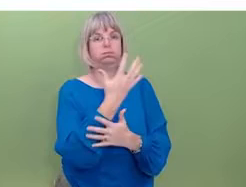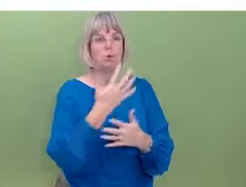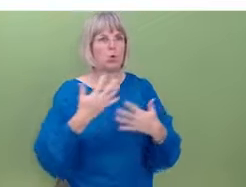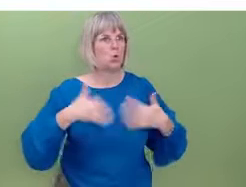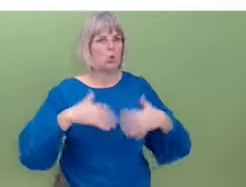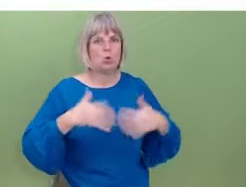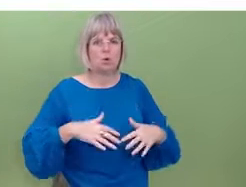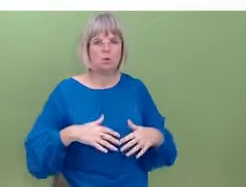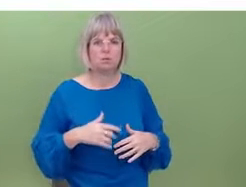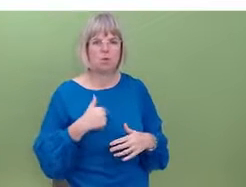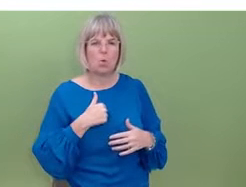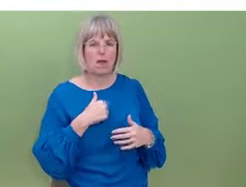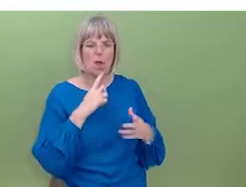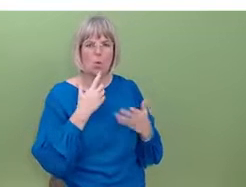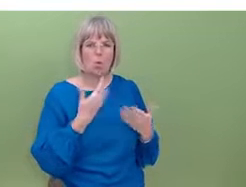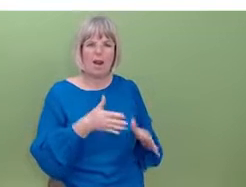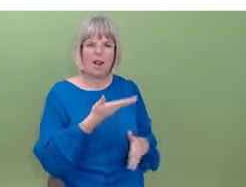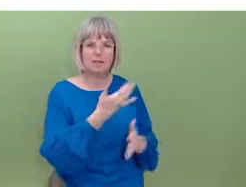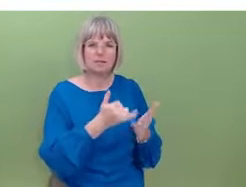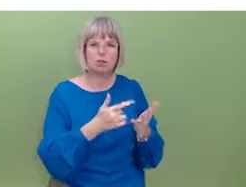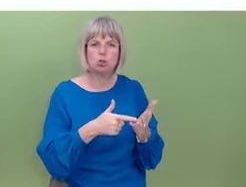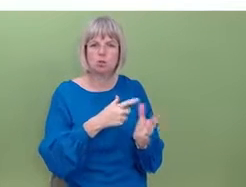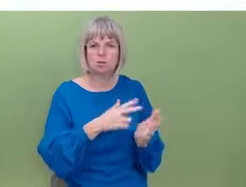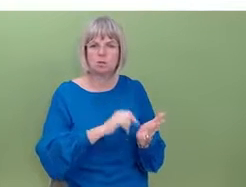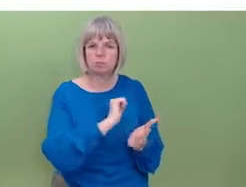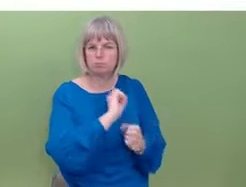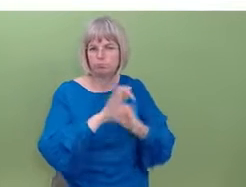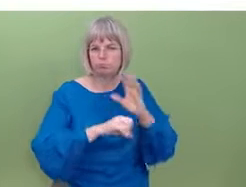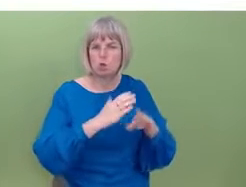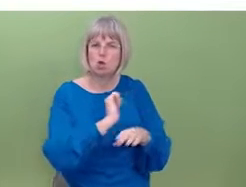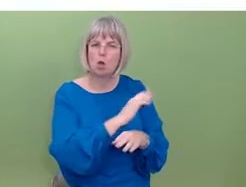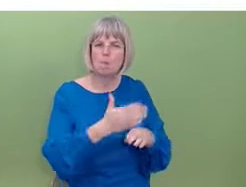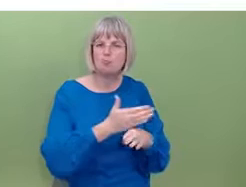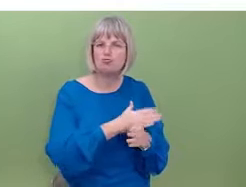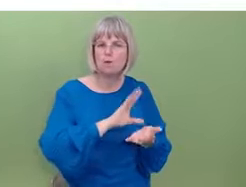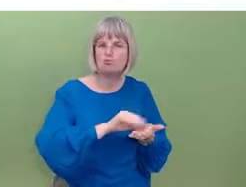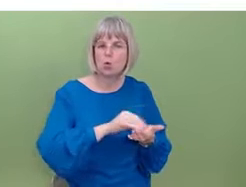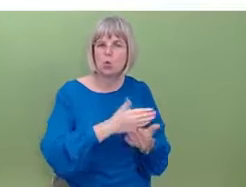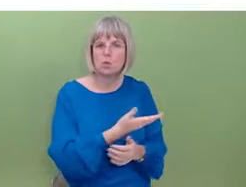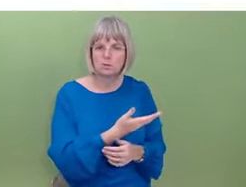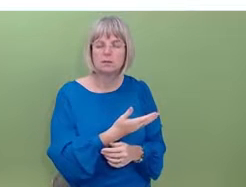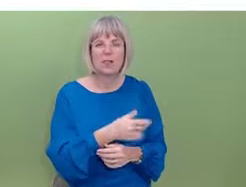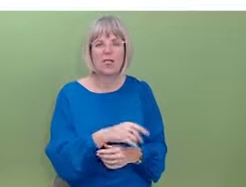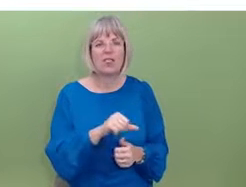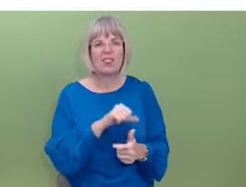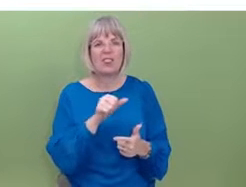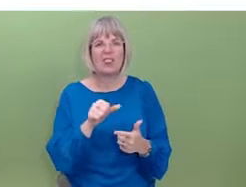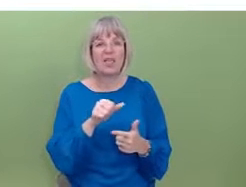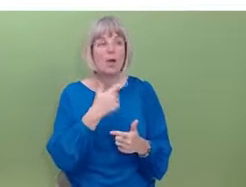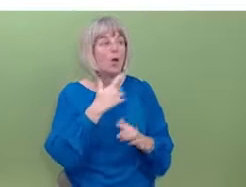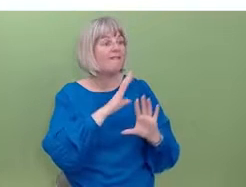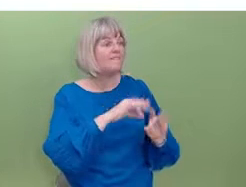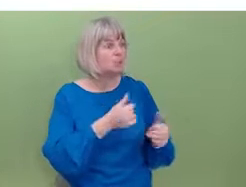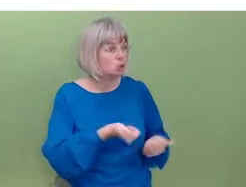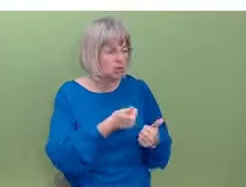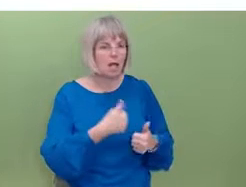talk in a moment for her pre-record, and then I'll just close up by talking to you about some of the other advantages that we've seen,